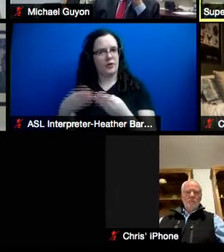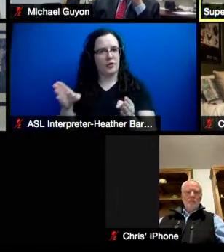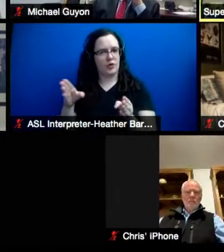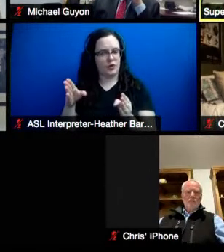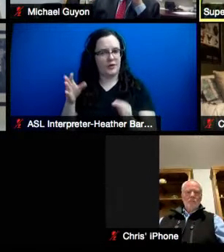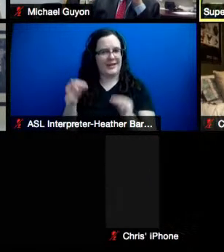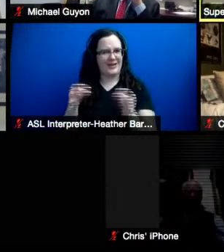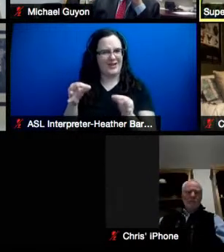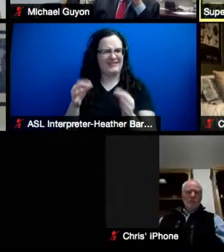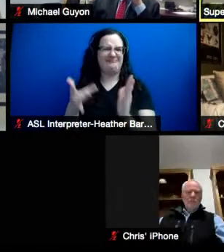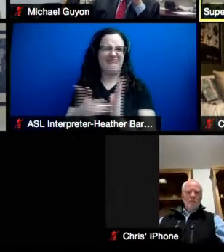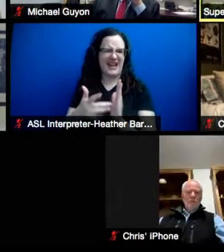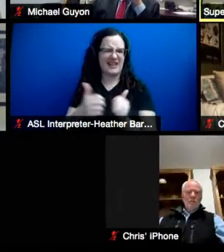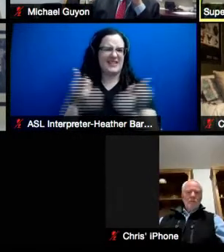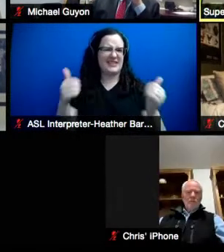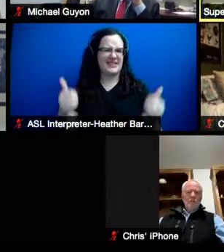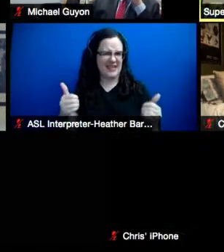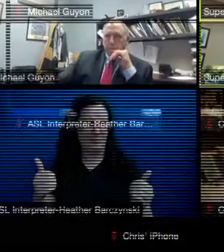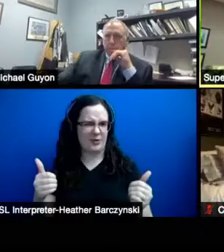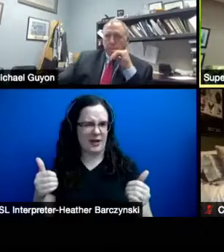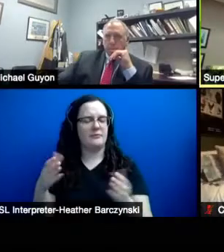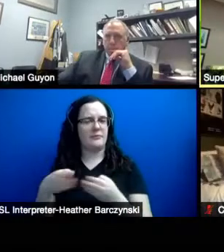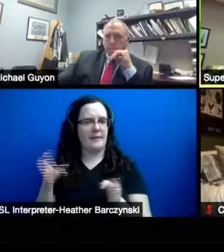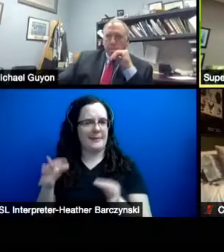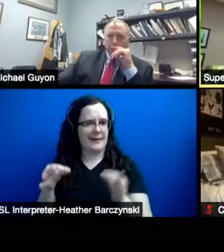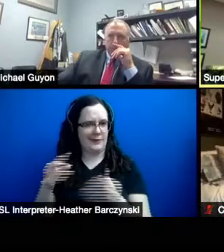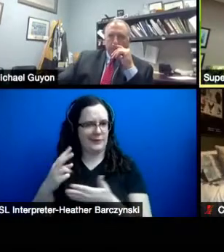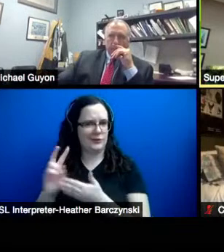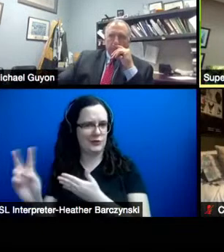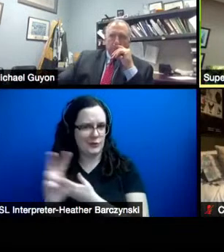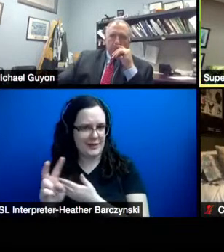technically separate public hearing in 2 weeks?